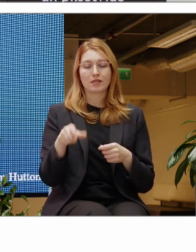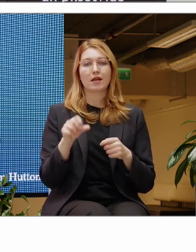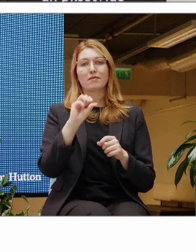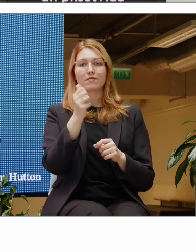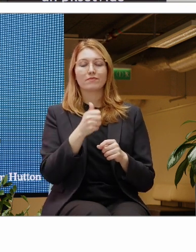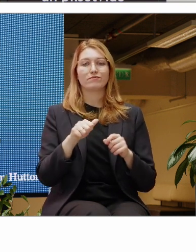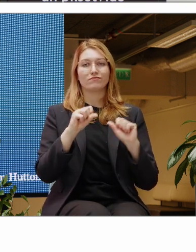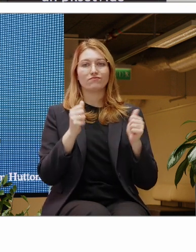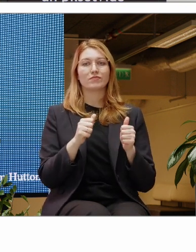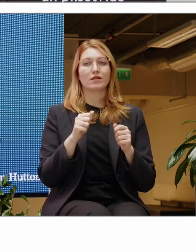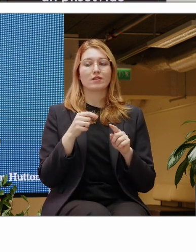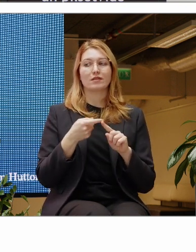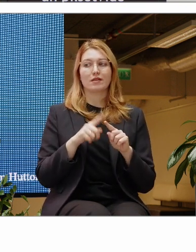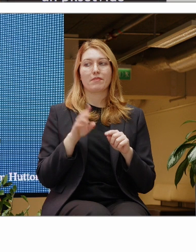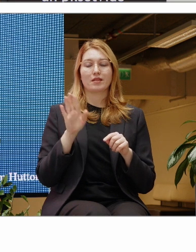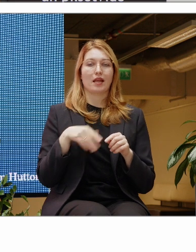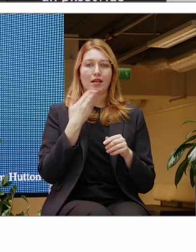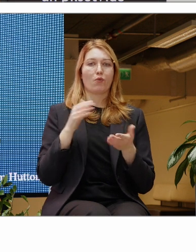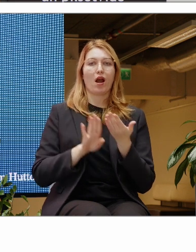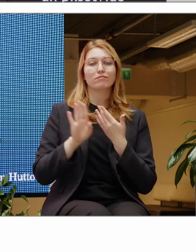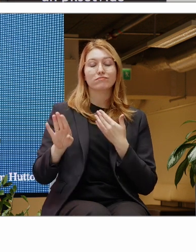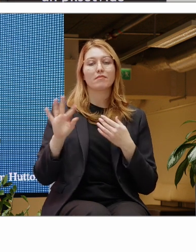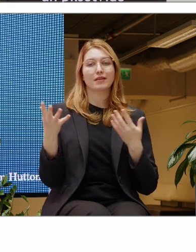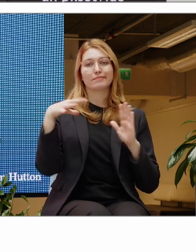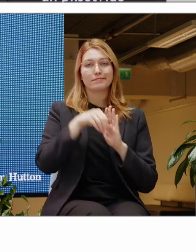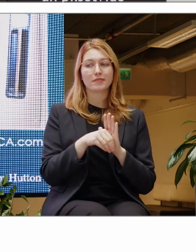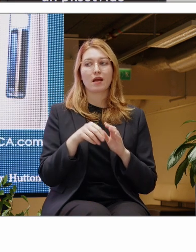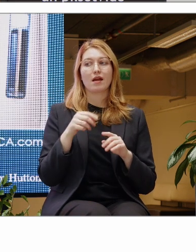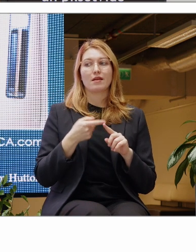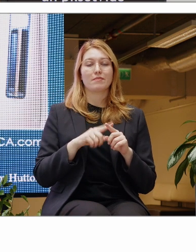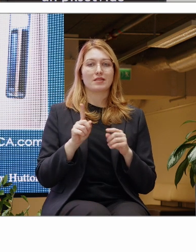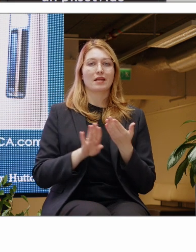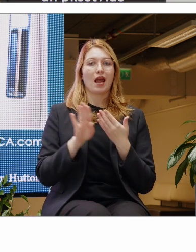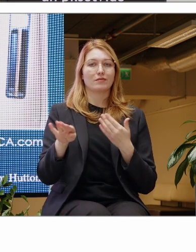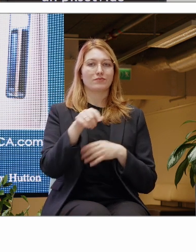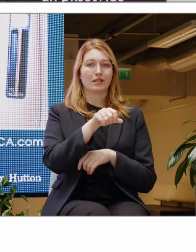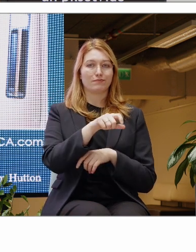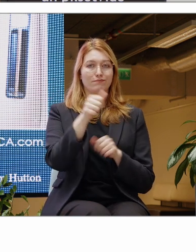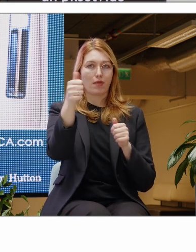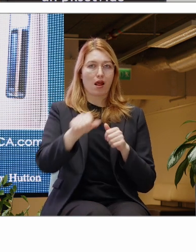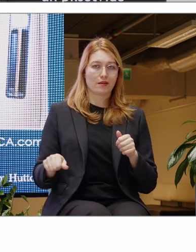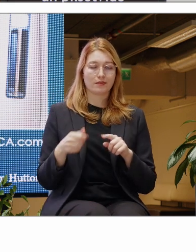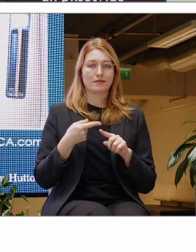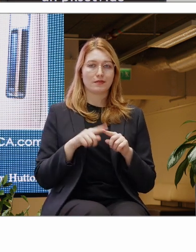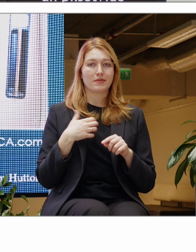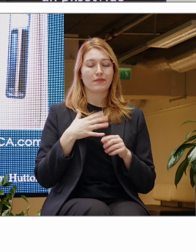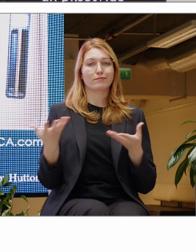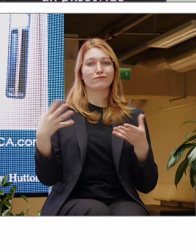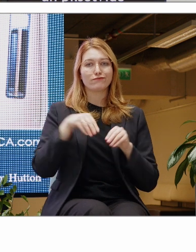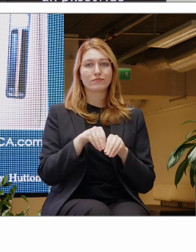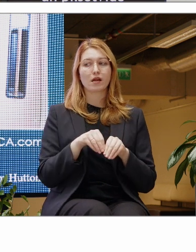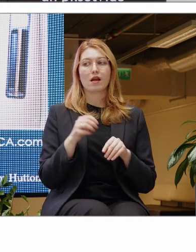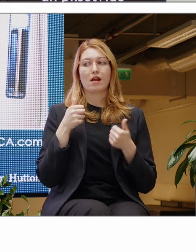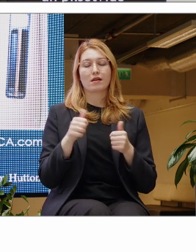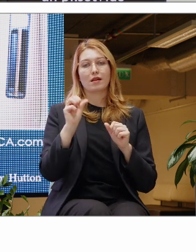out exclusion. And you are the missing link with the exclusion gap. So these are just some examples that you can look at of some good